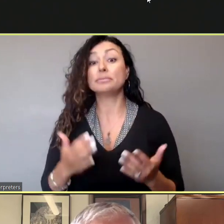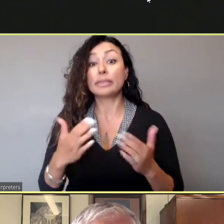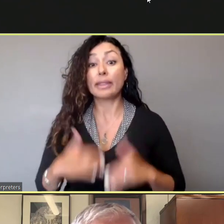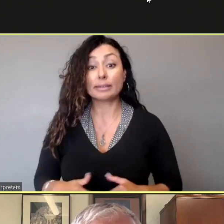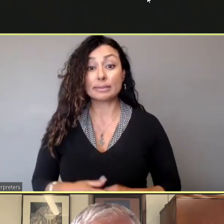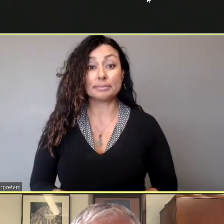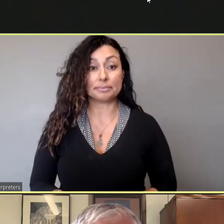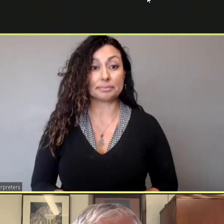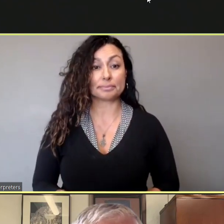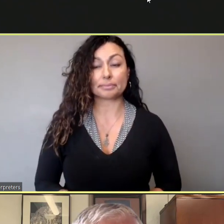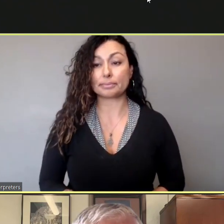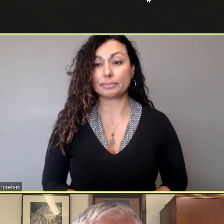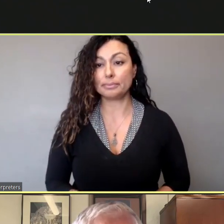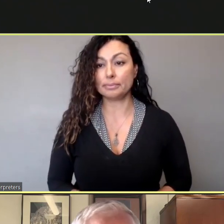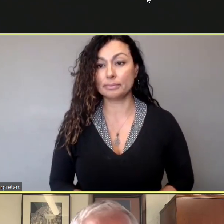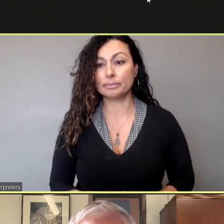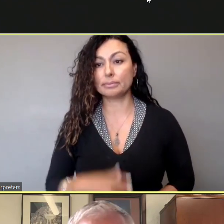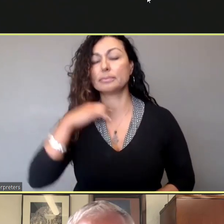please.